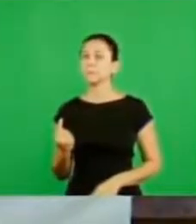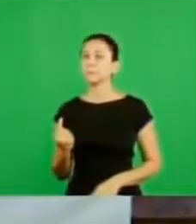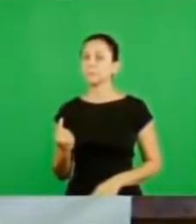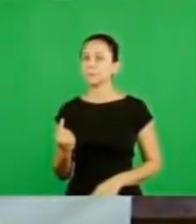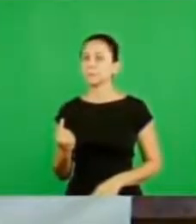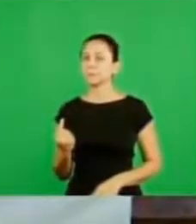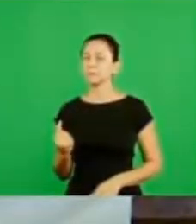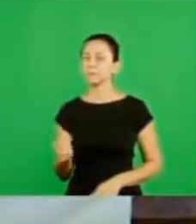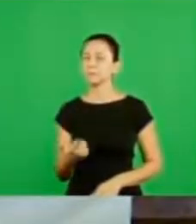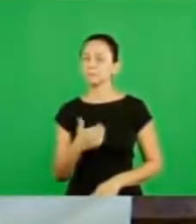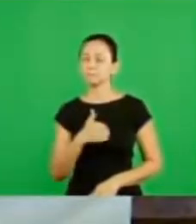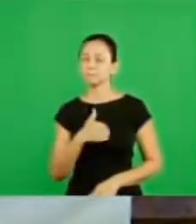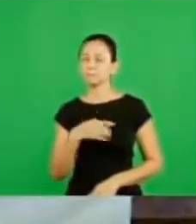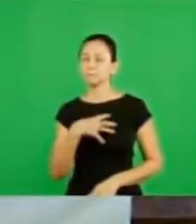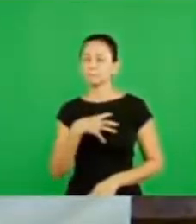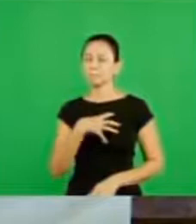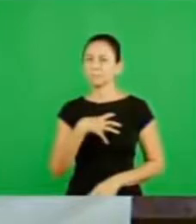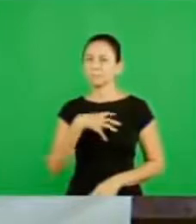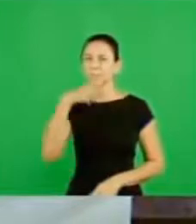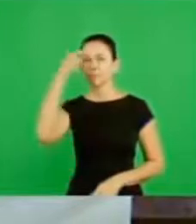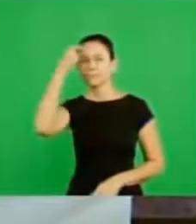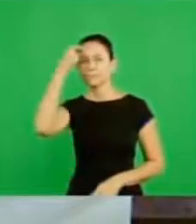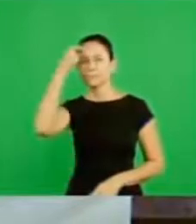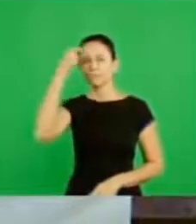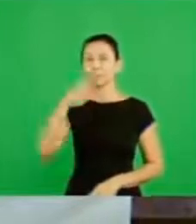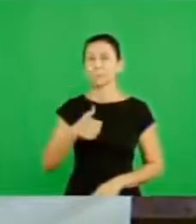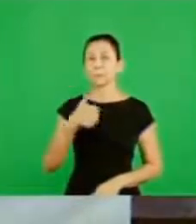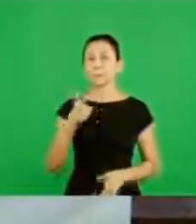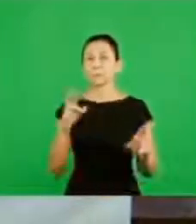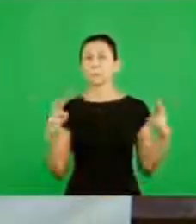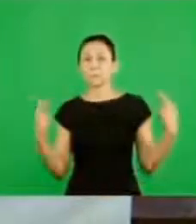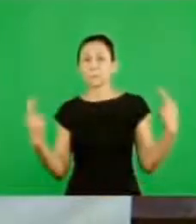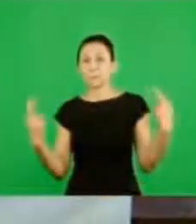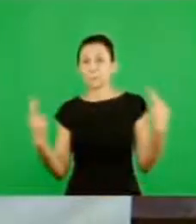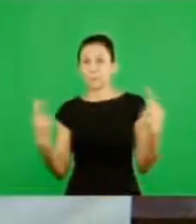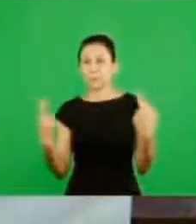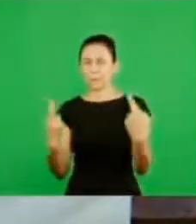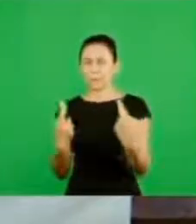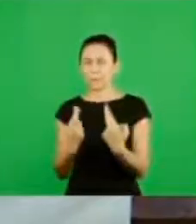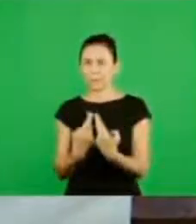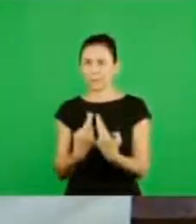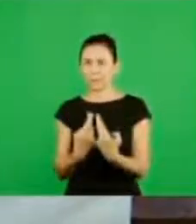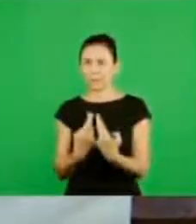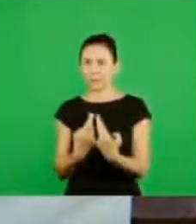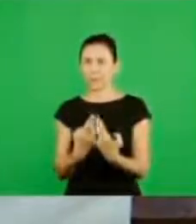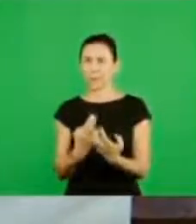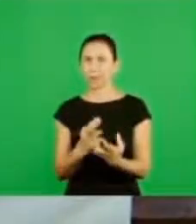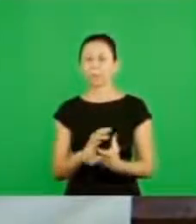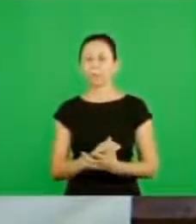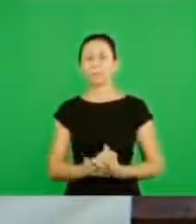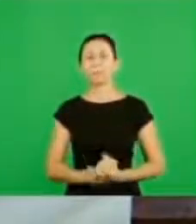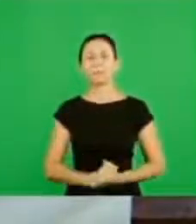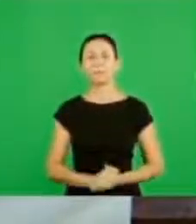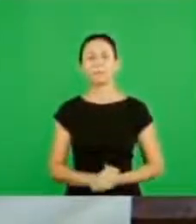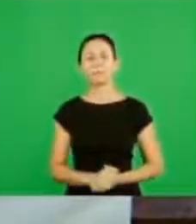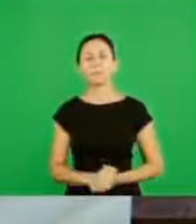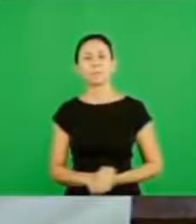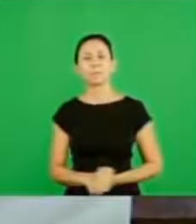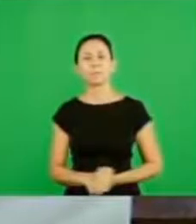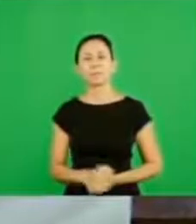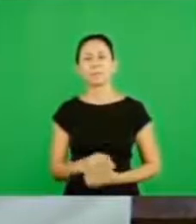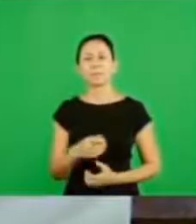But what was important for us at that moment was what came to our hearts, to our minds. The first meeting that we had,